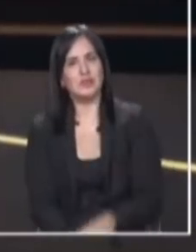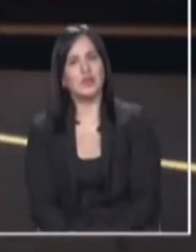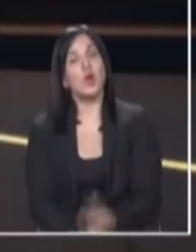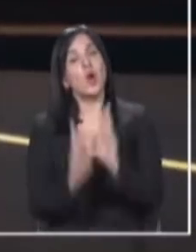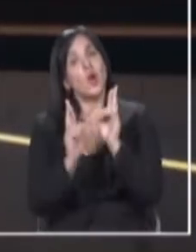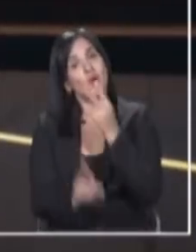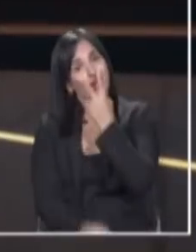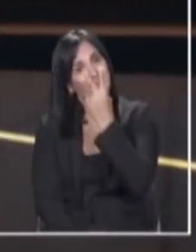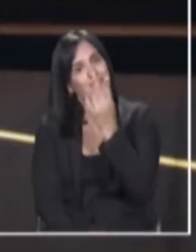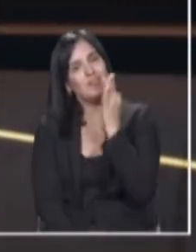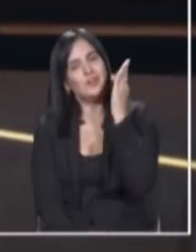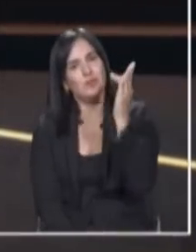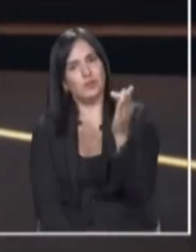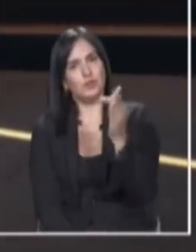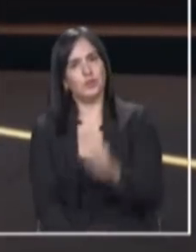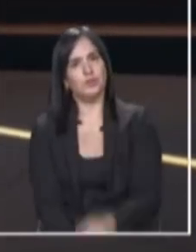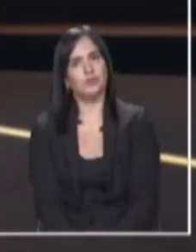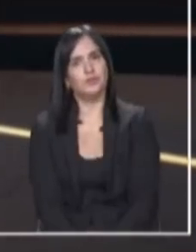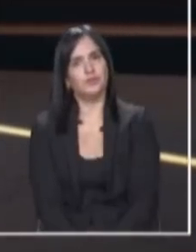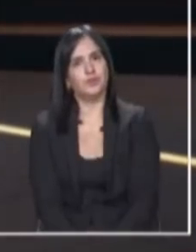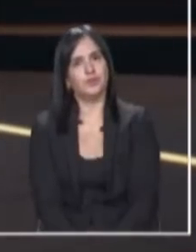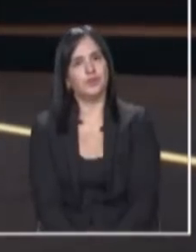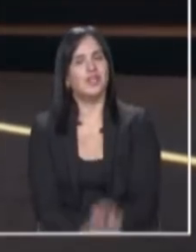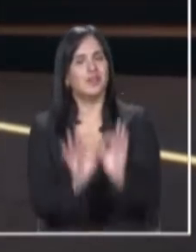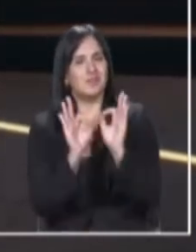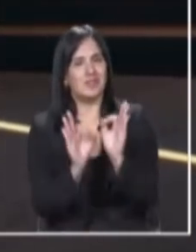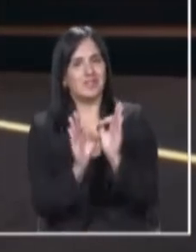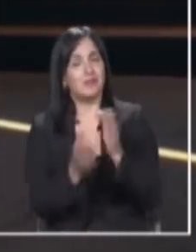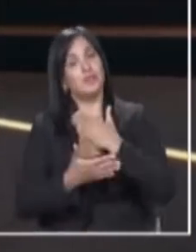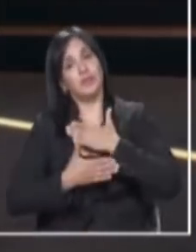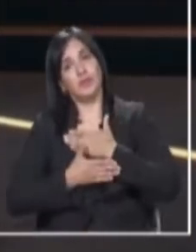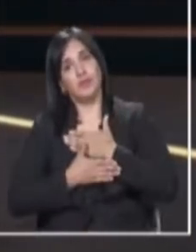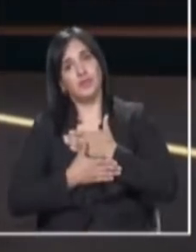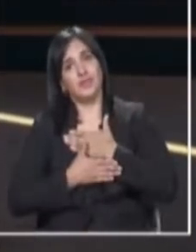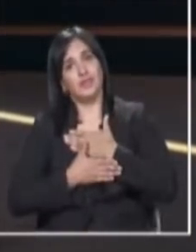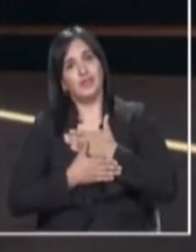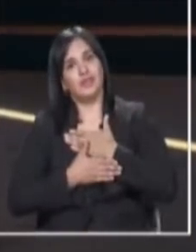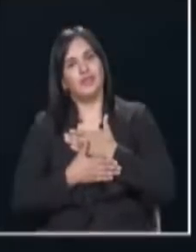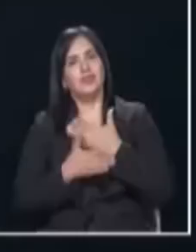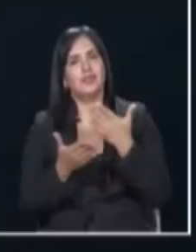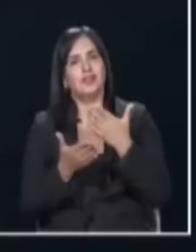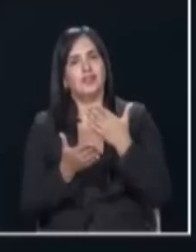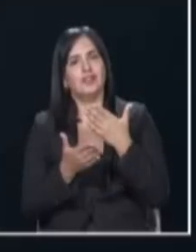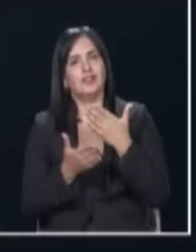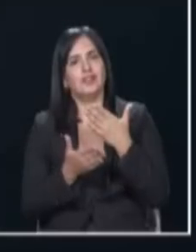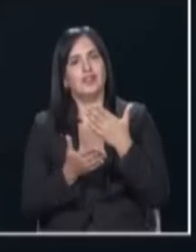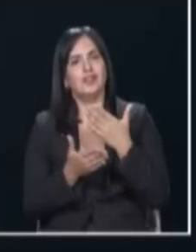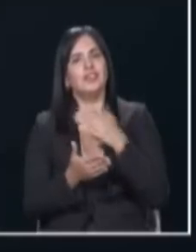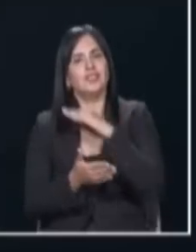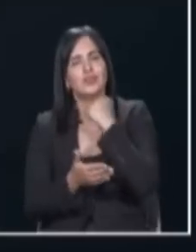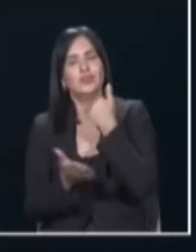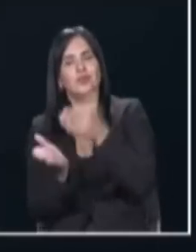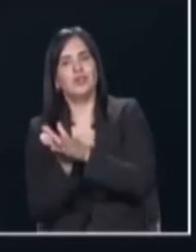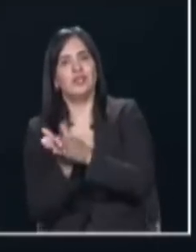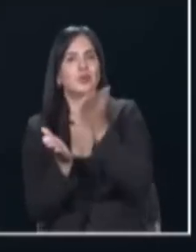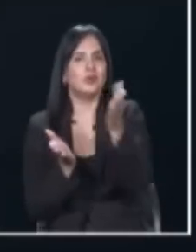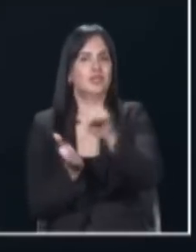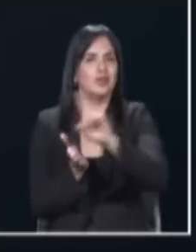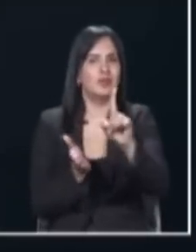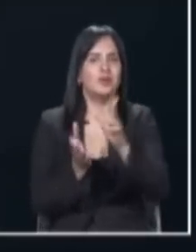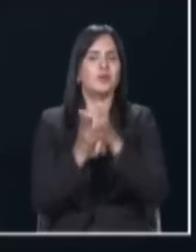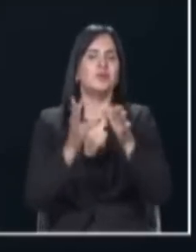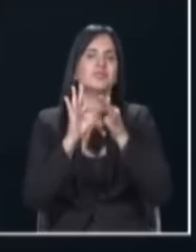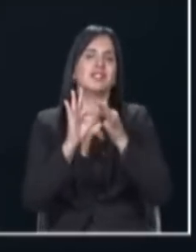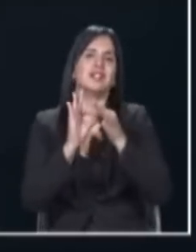in the future well especially me who really is going to die not you thank you very much for your kind words